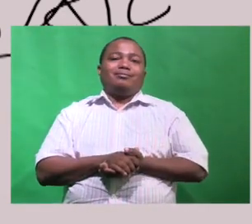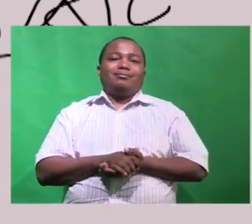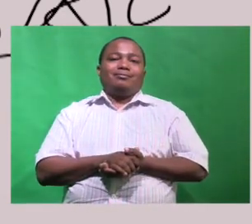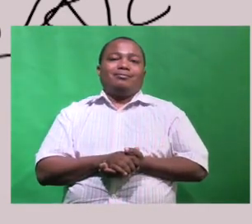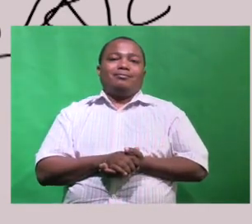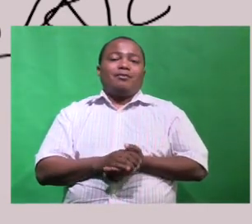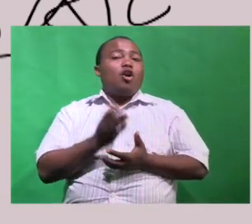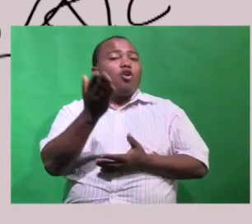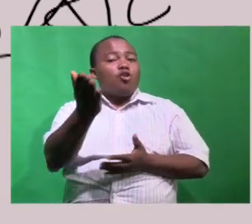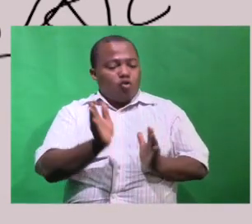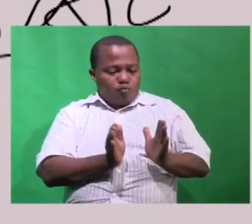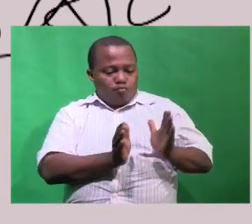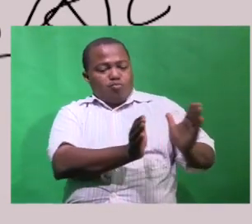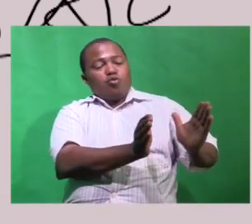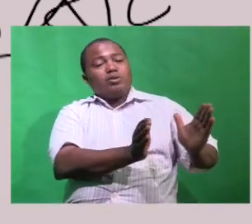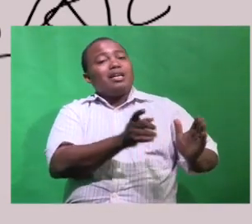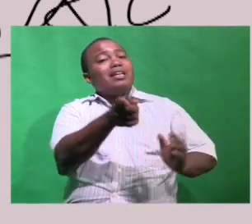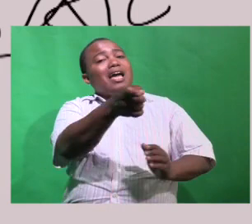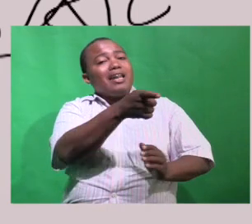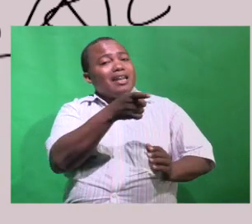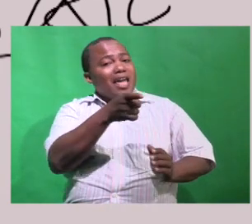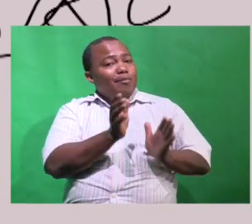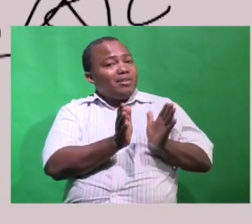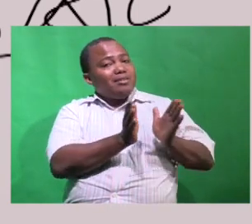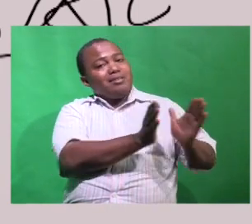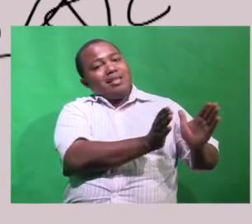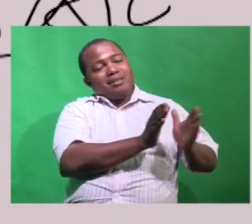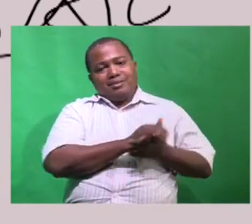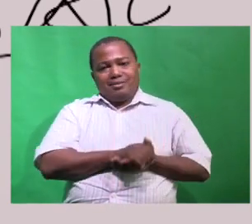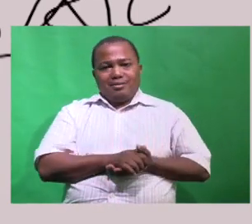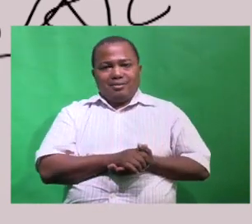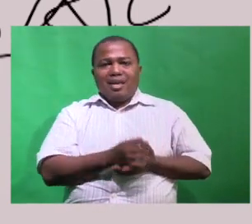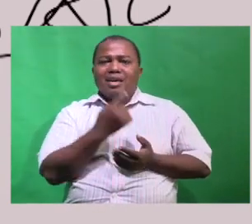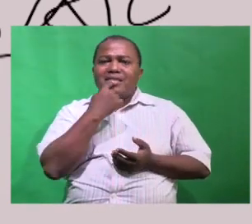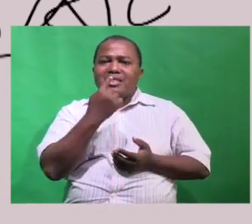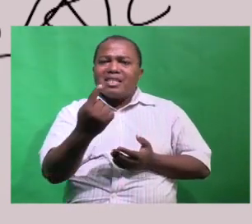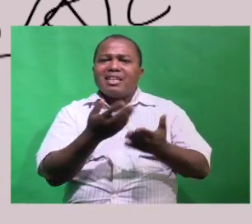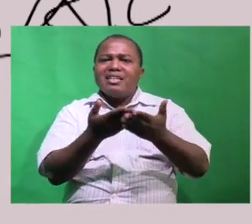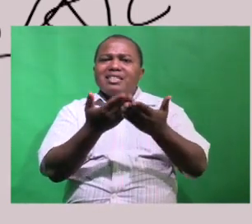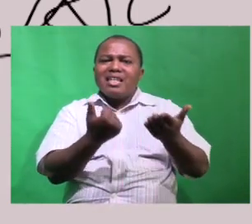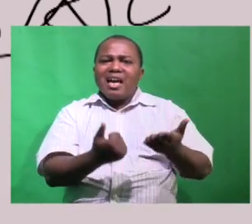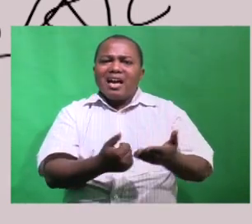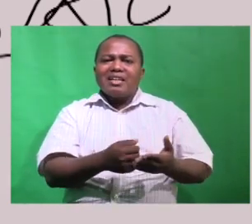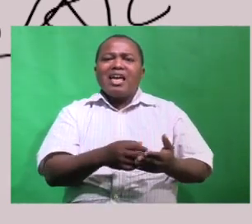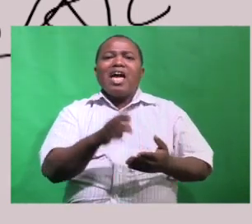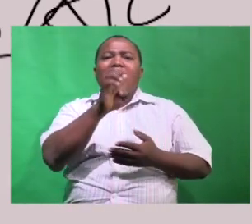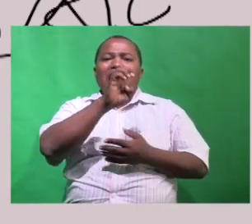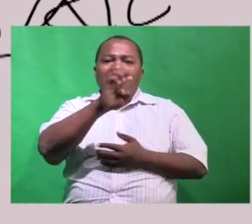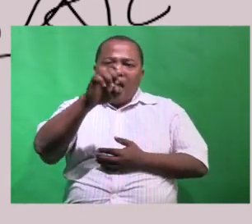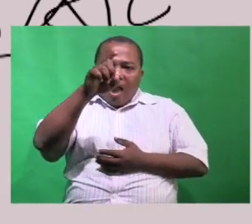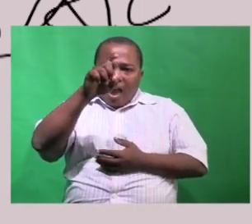You put on a debit side. Say that expenses